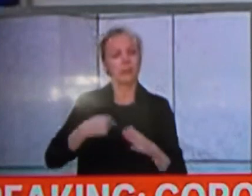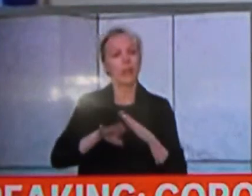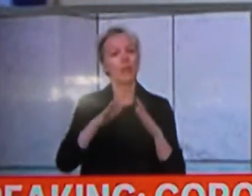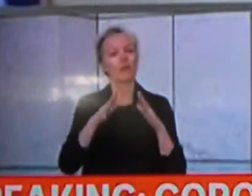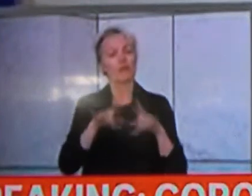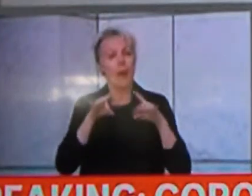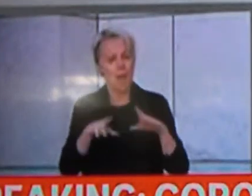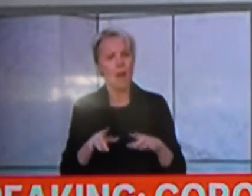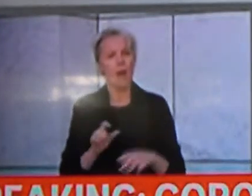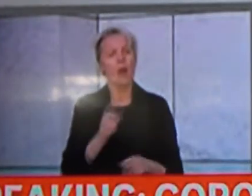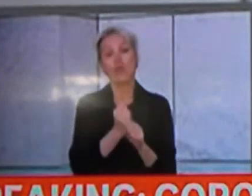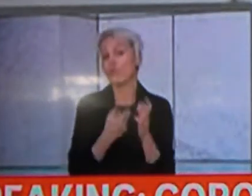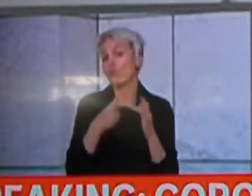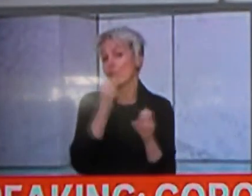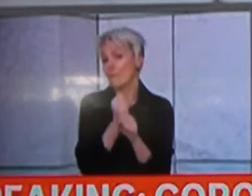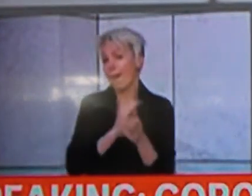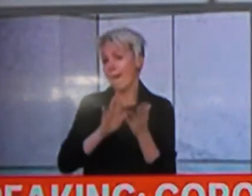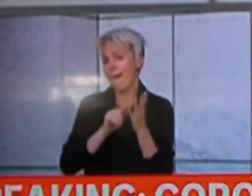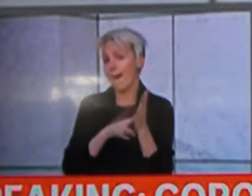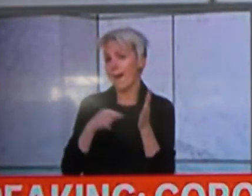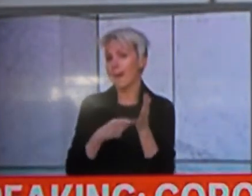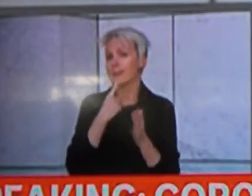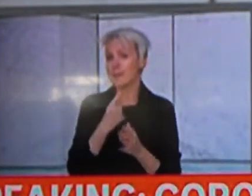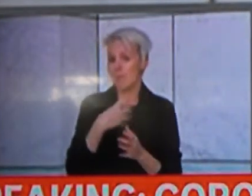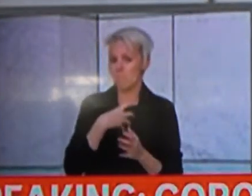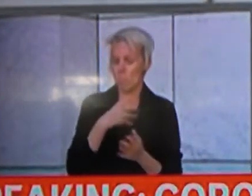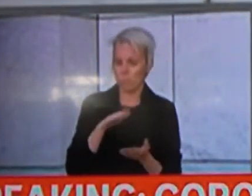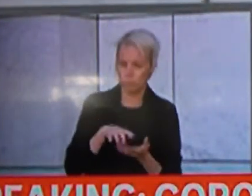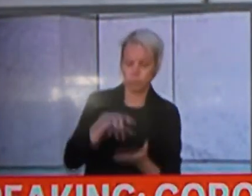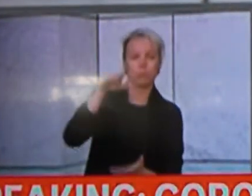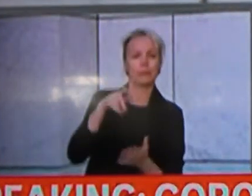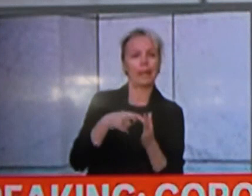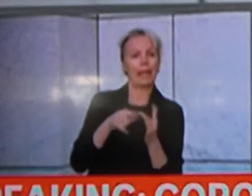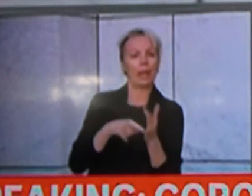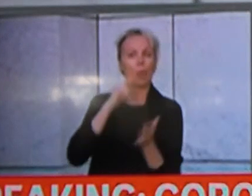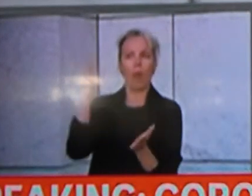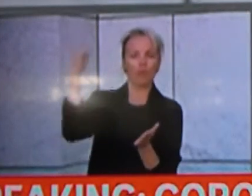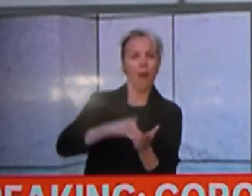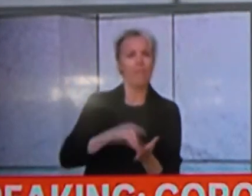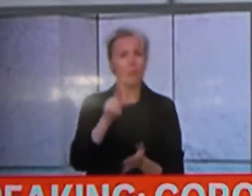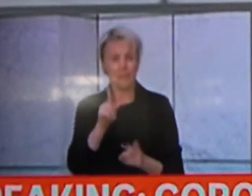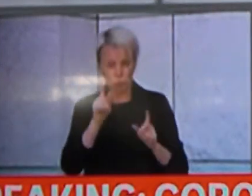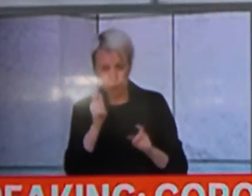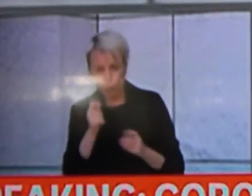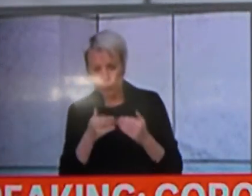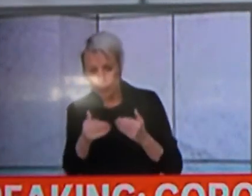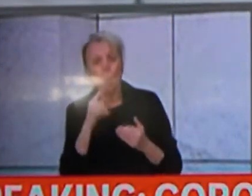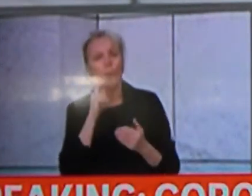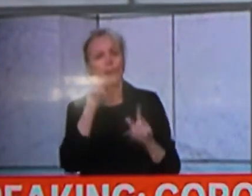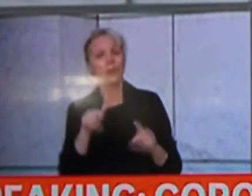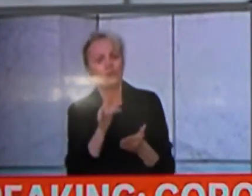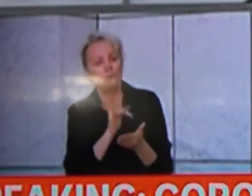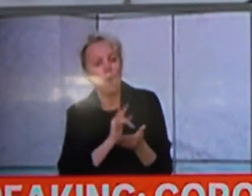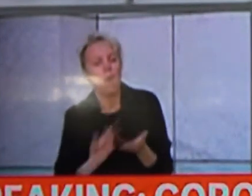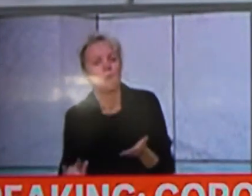said 97,000 testing kits are coming in. Obviously, they're going to be running out over a certain period of time. So what's being done